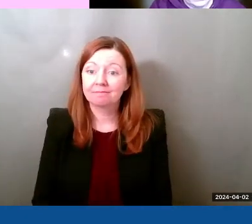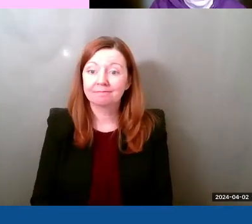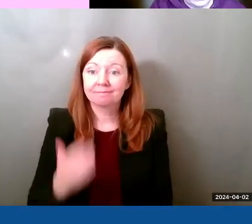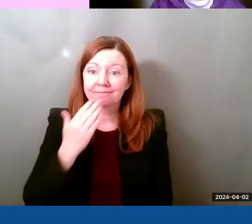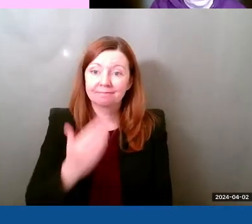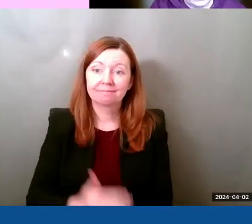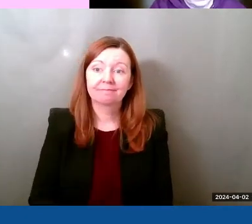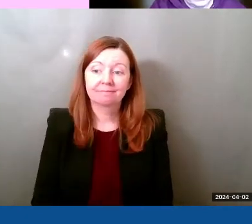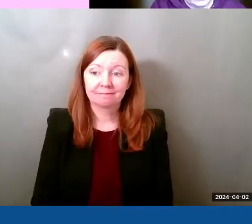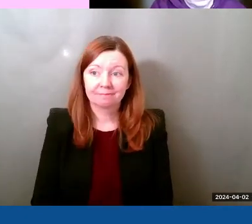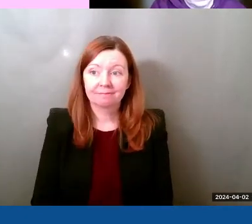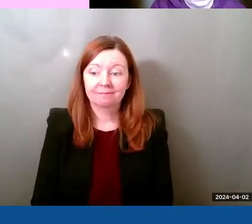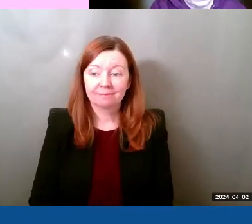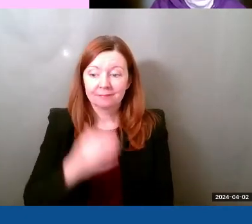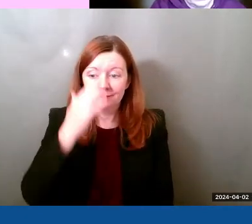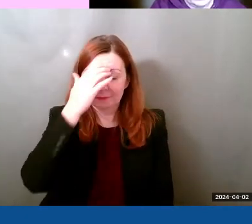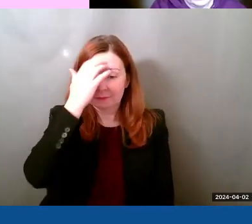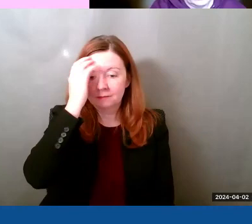Thank you.